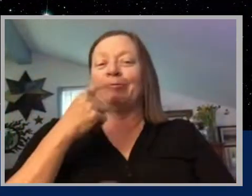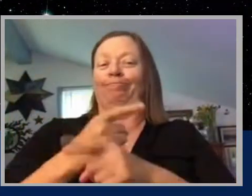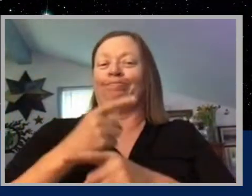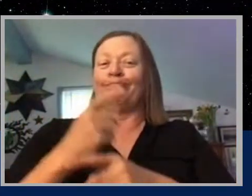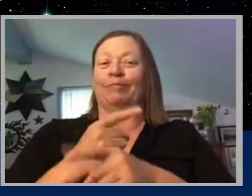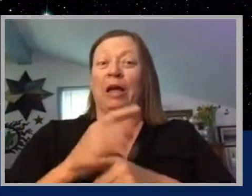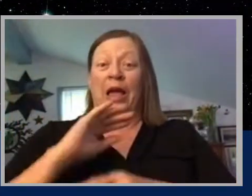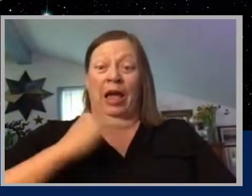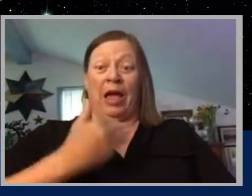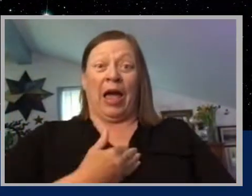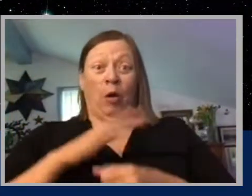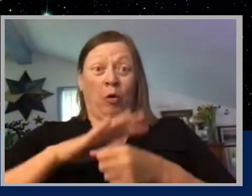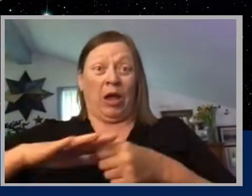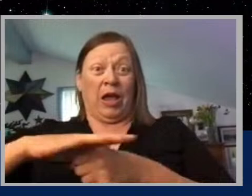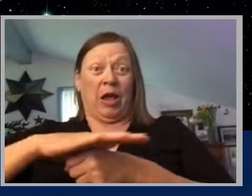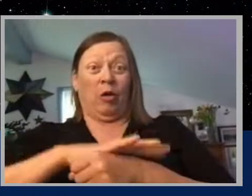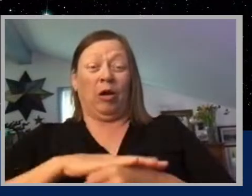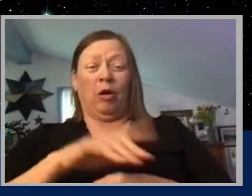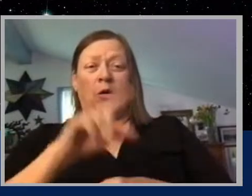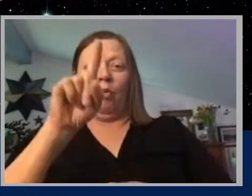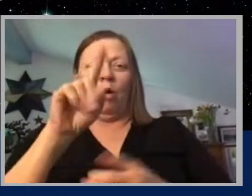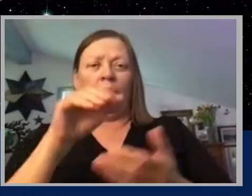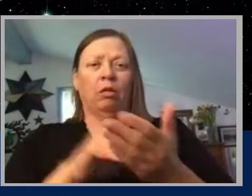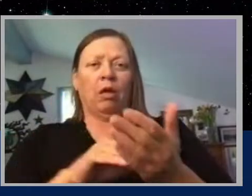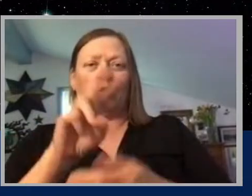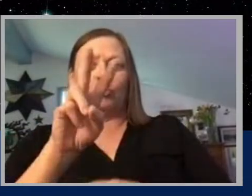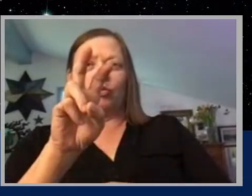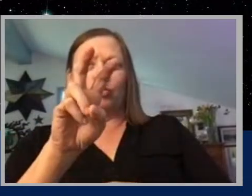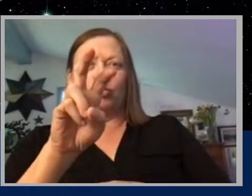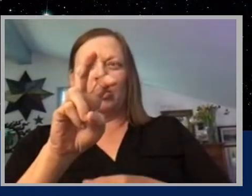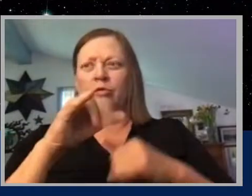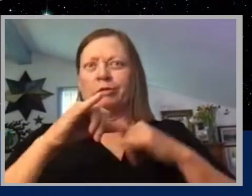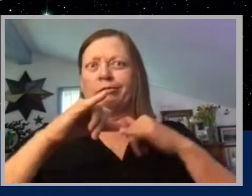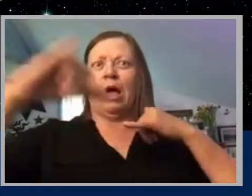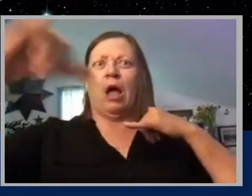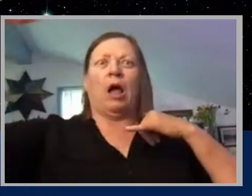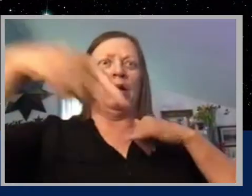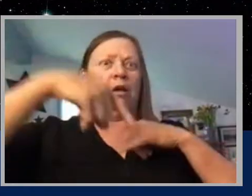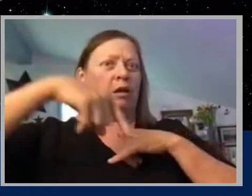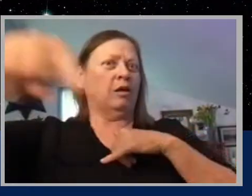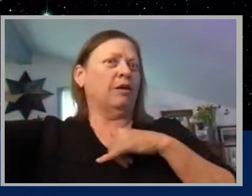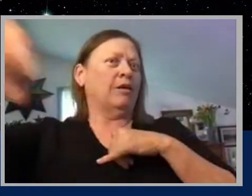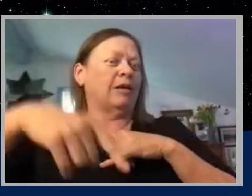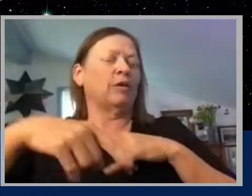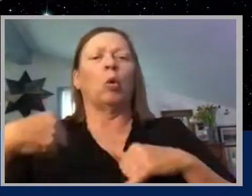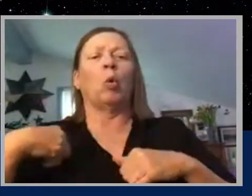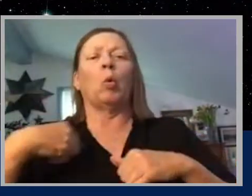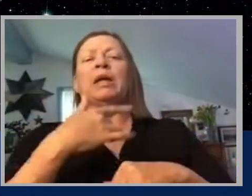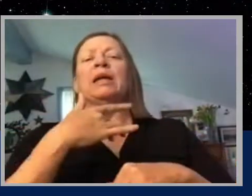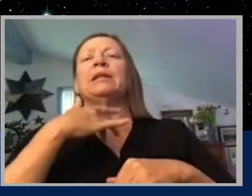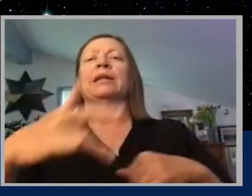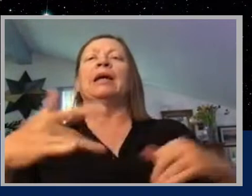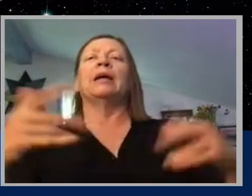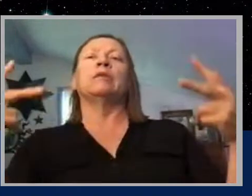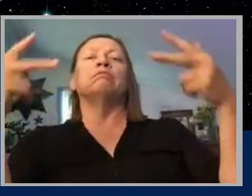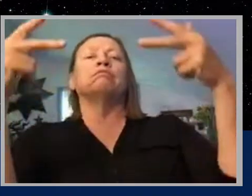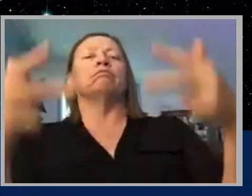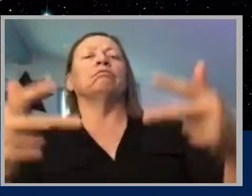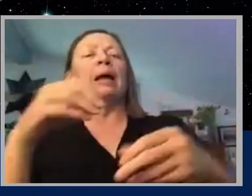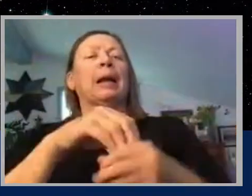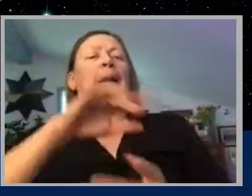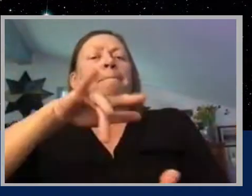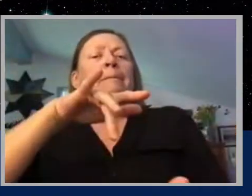have to kind of be at the midway point at a certain time so that we can cover that 1,200 nautical miles north and